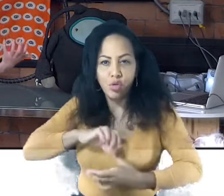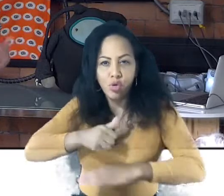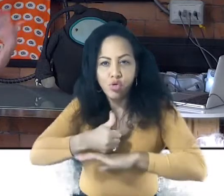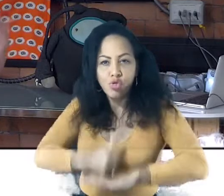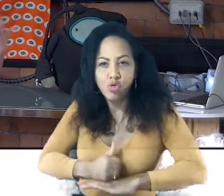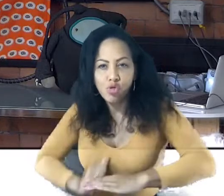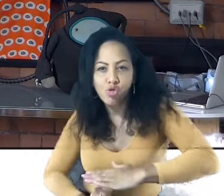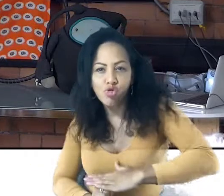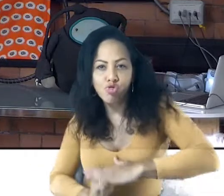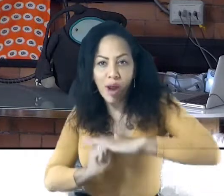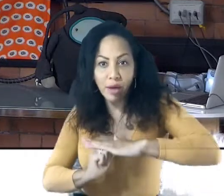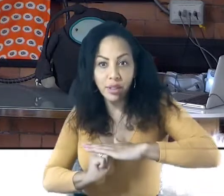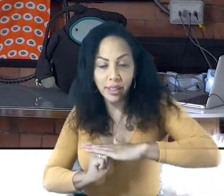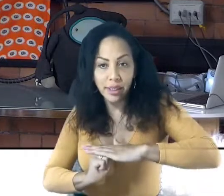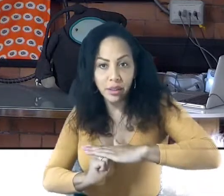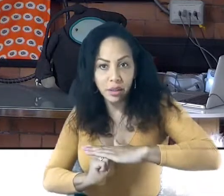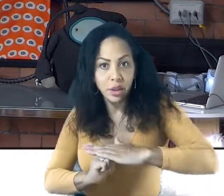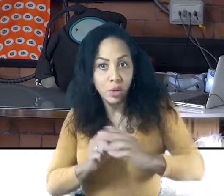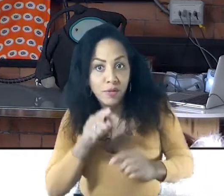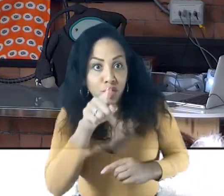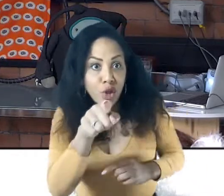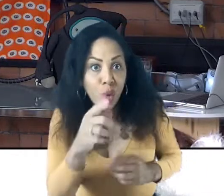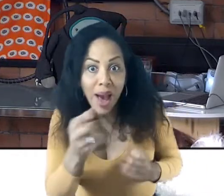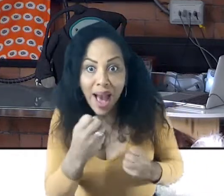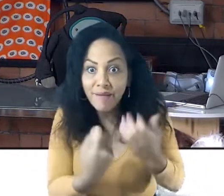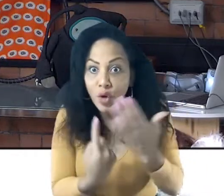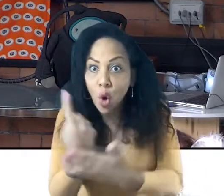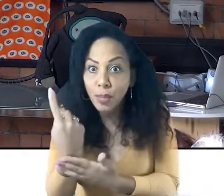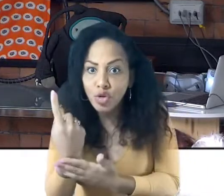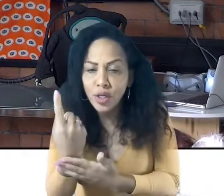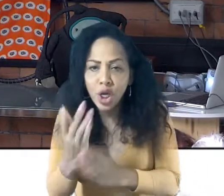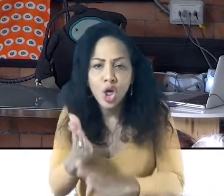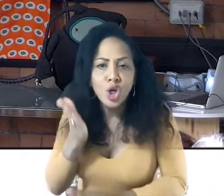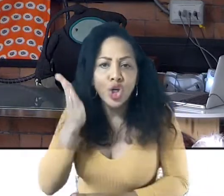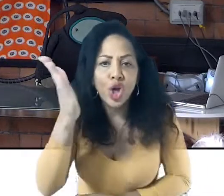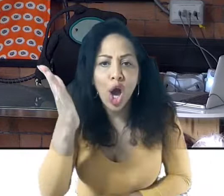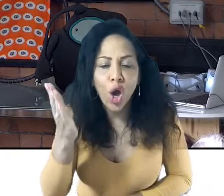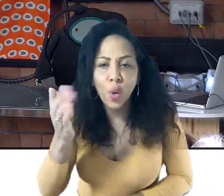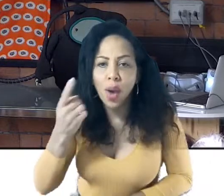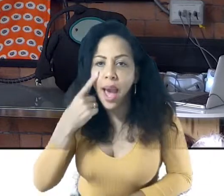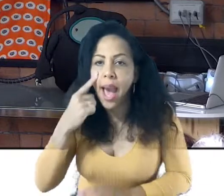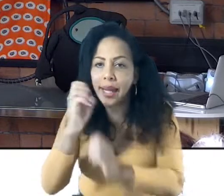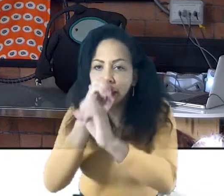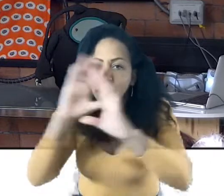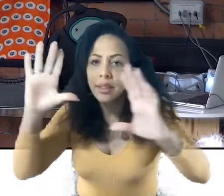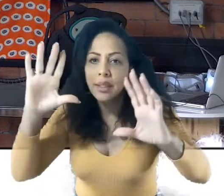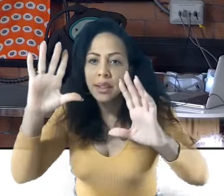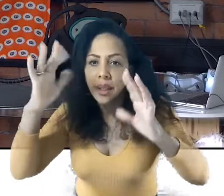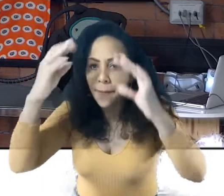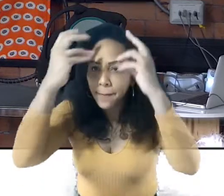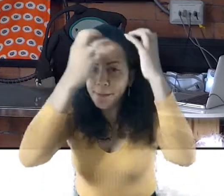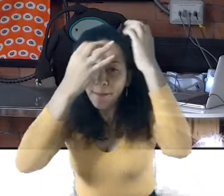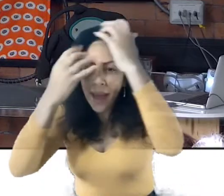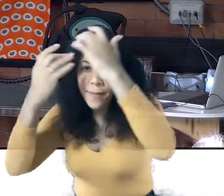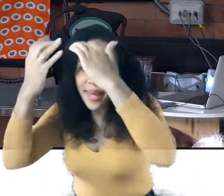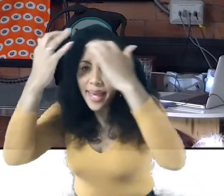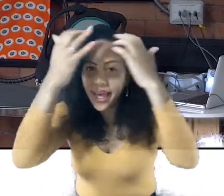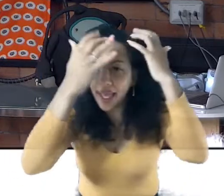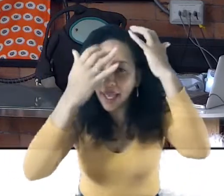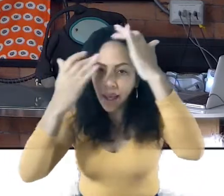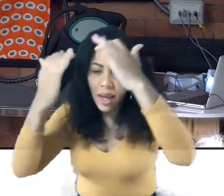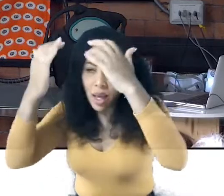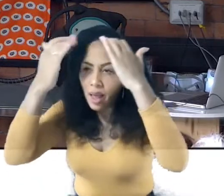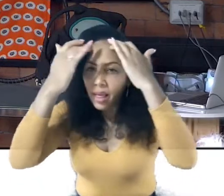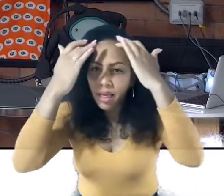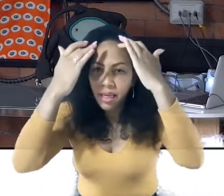go and map somewhere. Or in fact, don't even go anywhere. Just start mapping and think about these places, think about